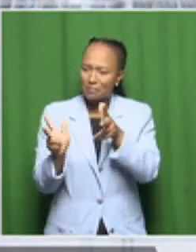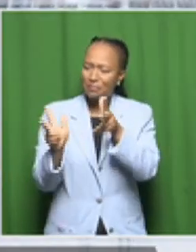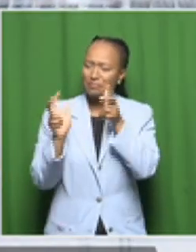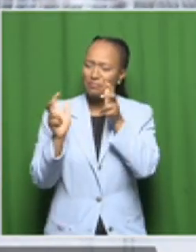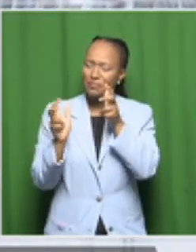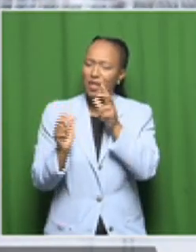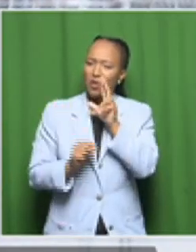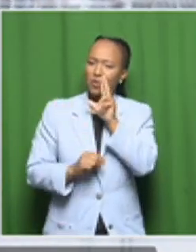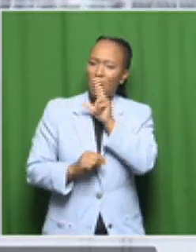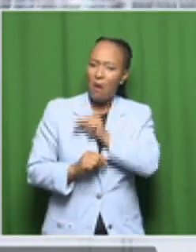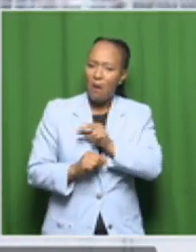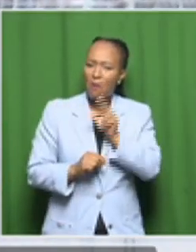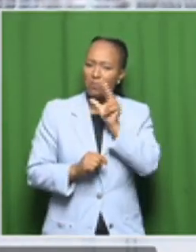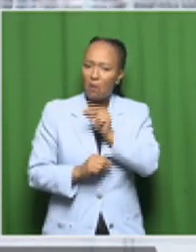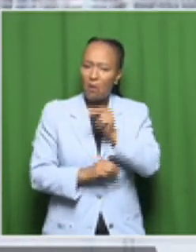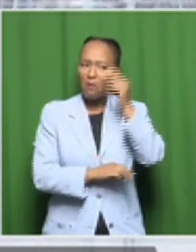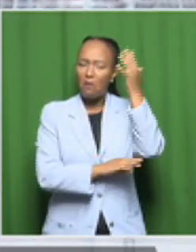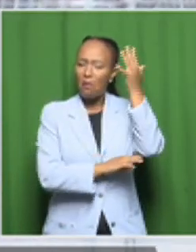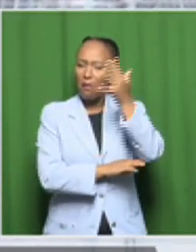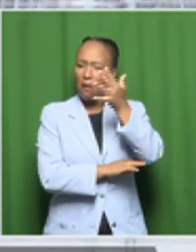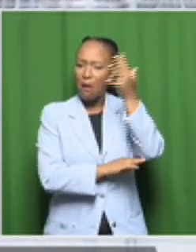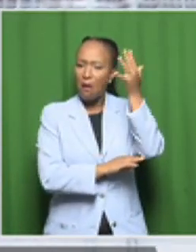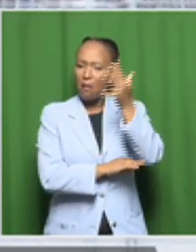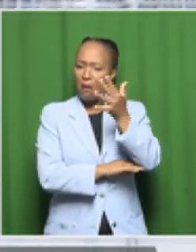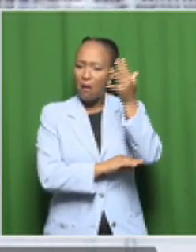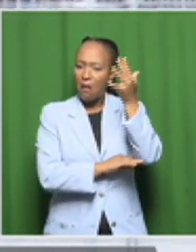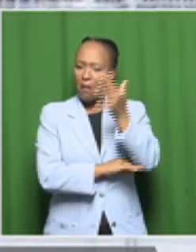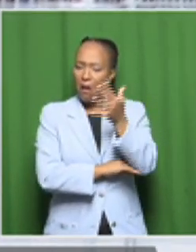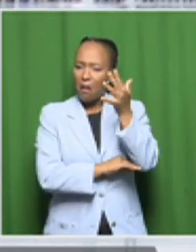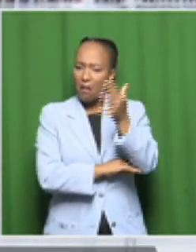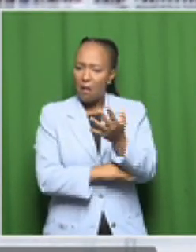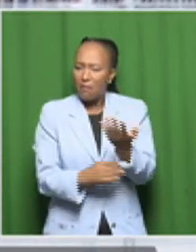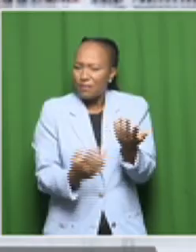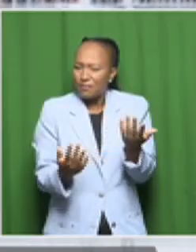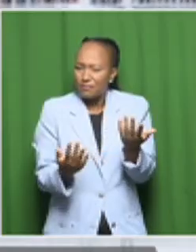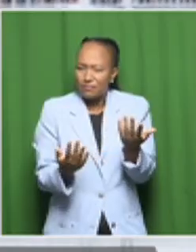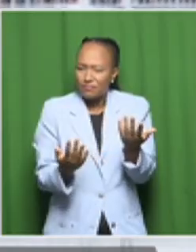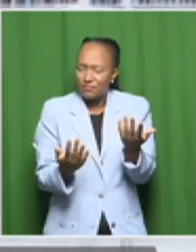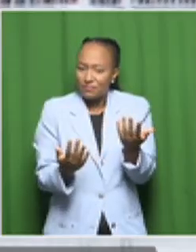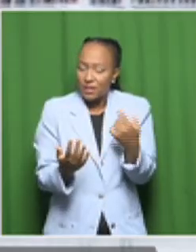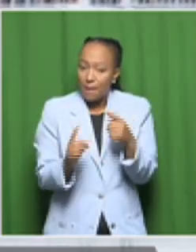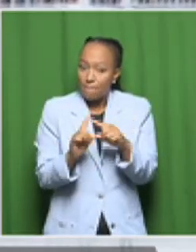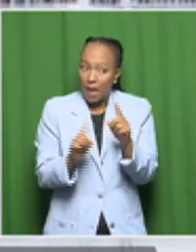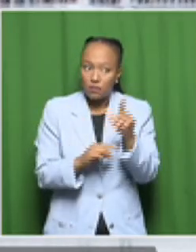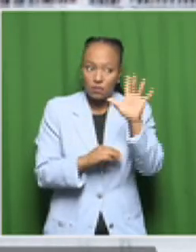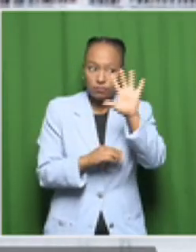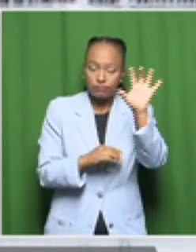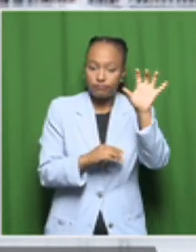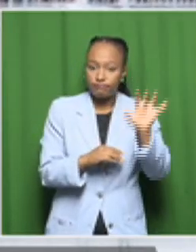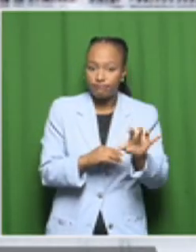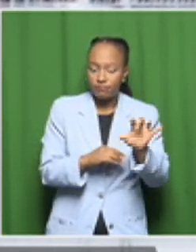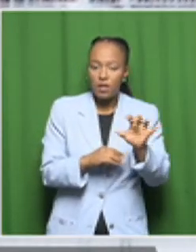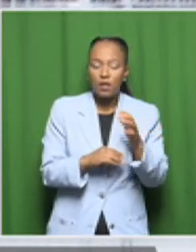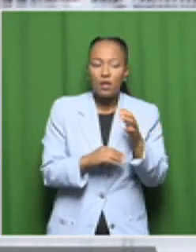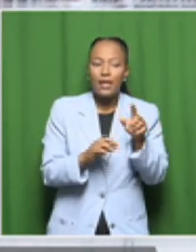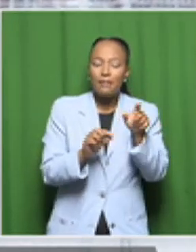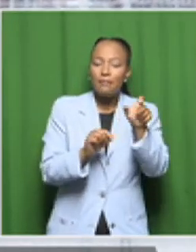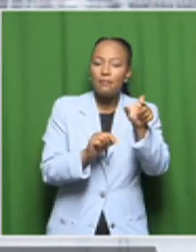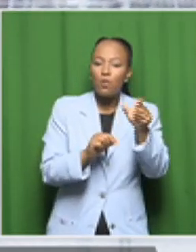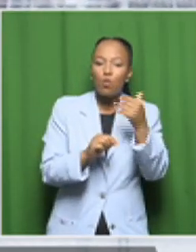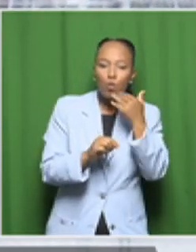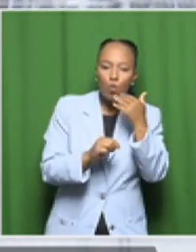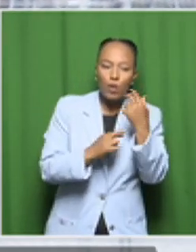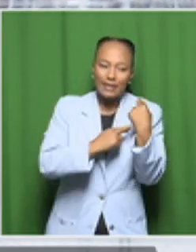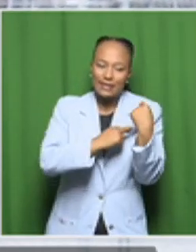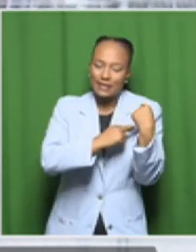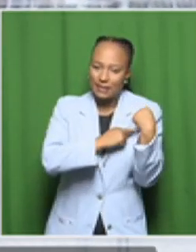discussions around what could be, what should be, what might be. But what remains to be the question is that who is supposed to be implementing those particular things? And that is